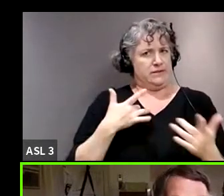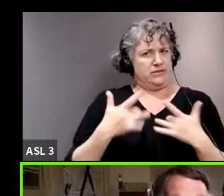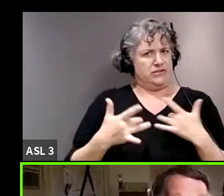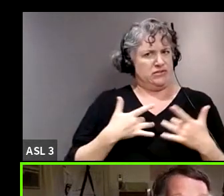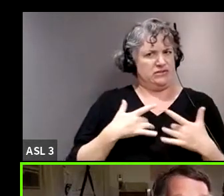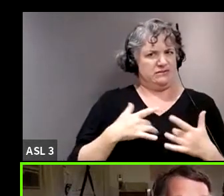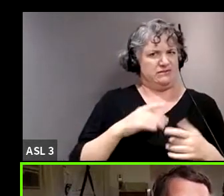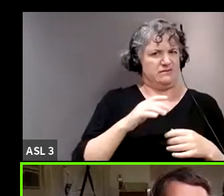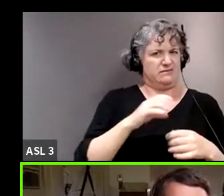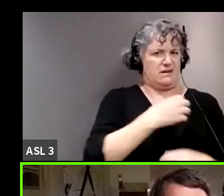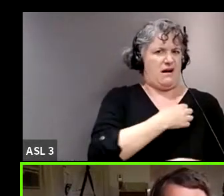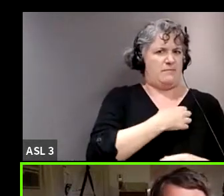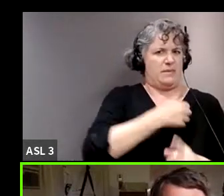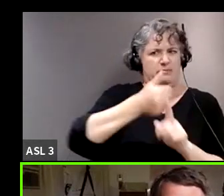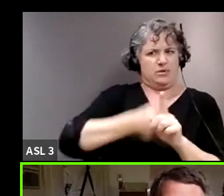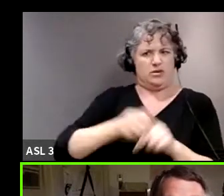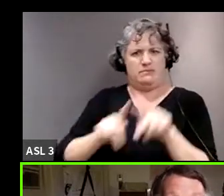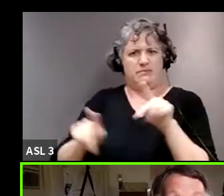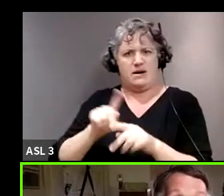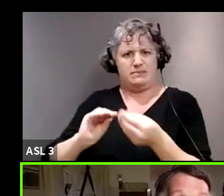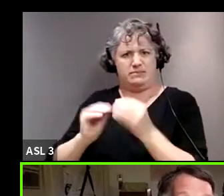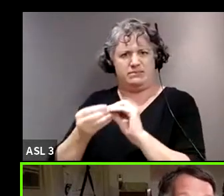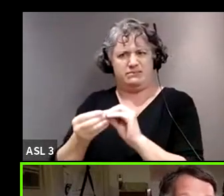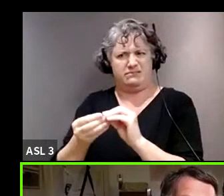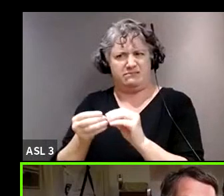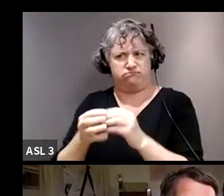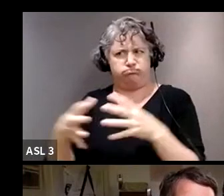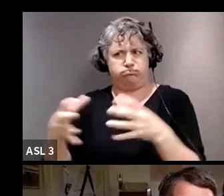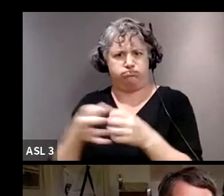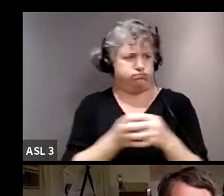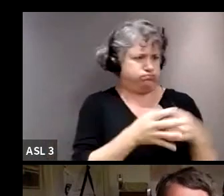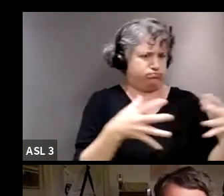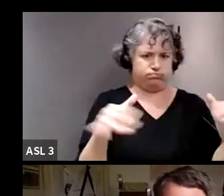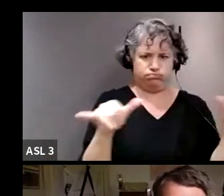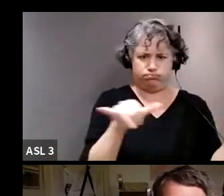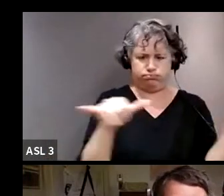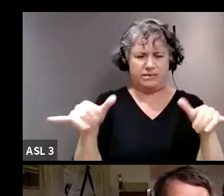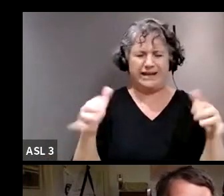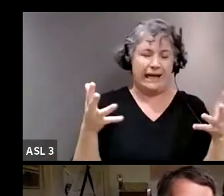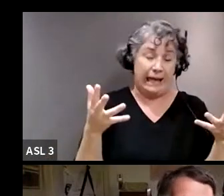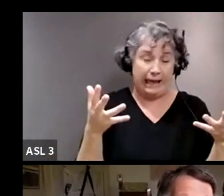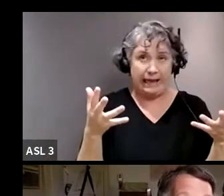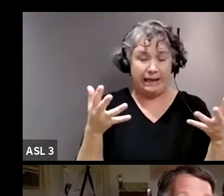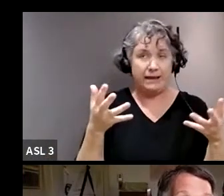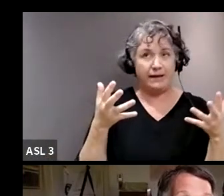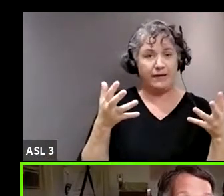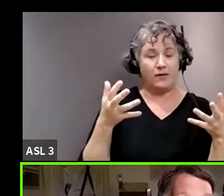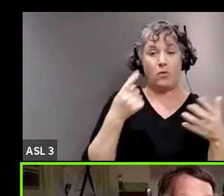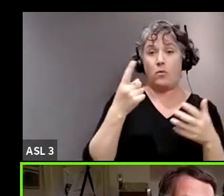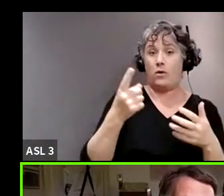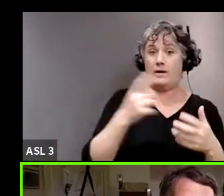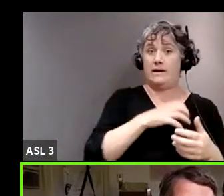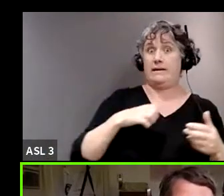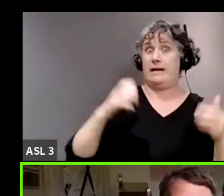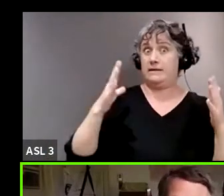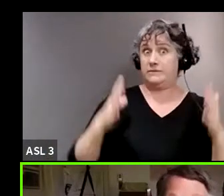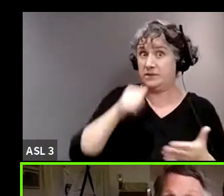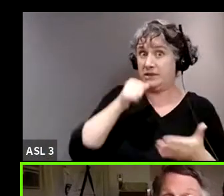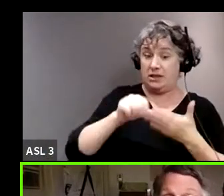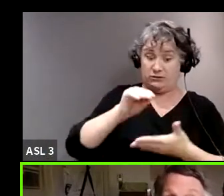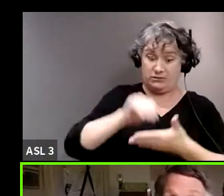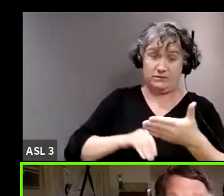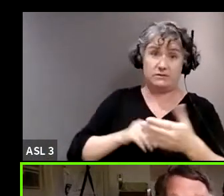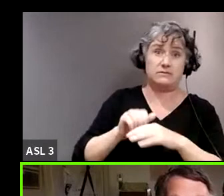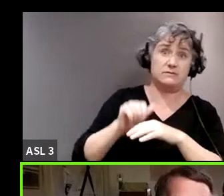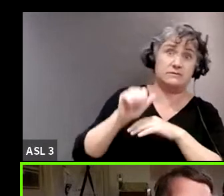statistic because often the argument is made that and in fact in one of the counselors letters to the board it talks about the